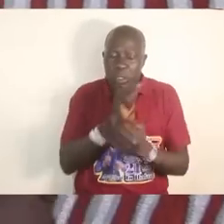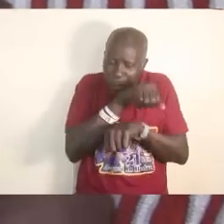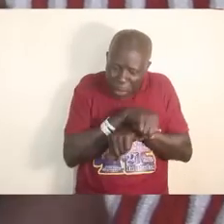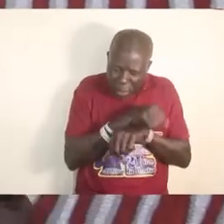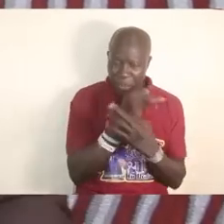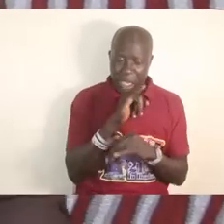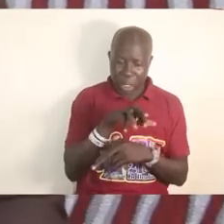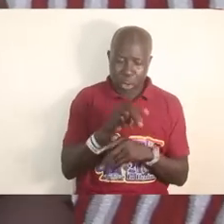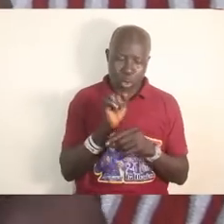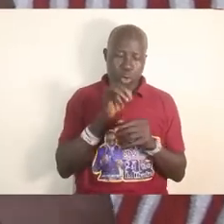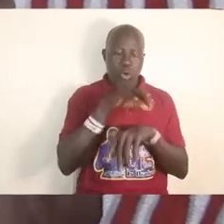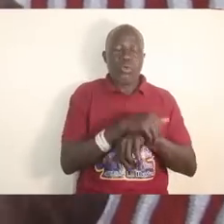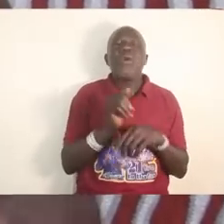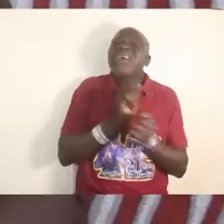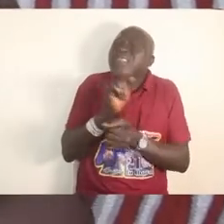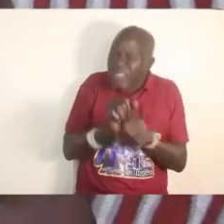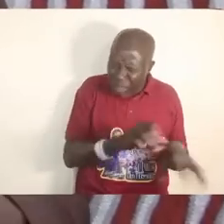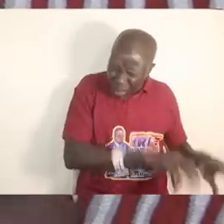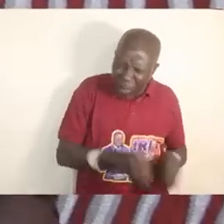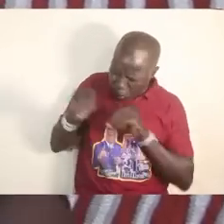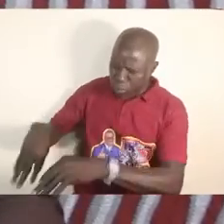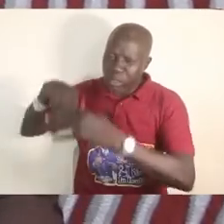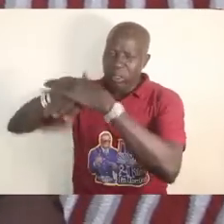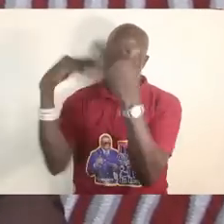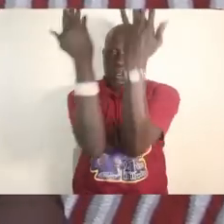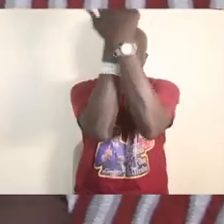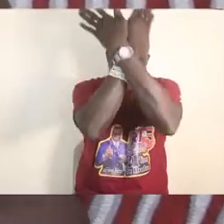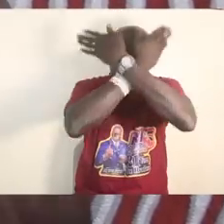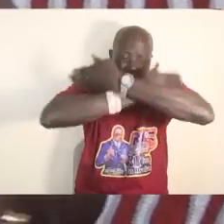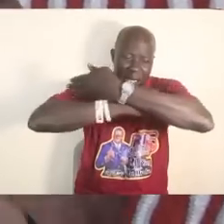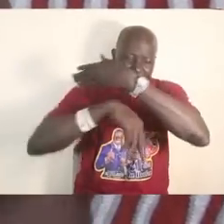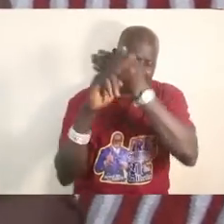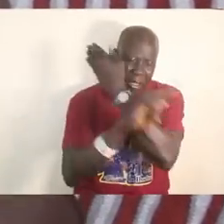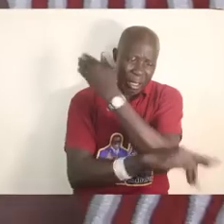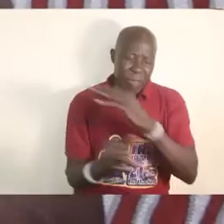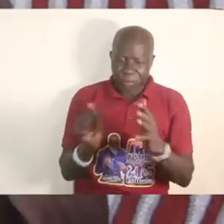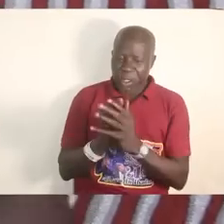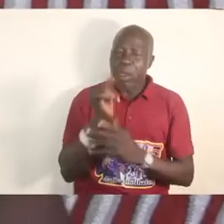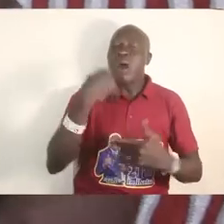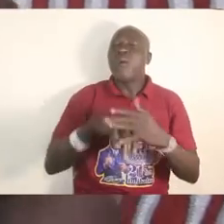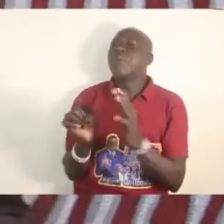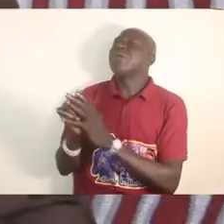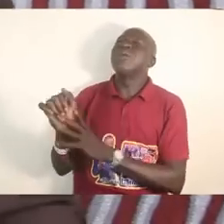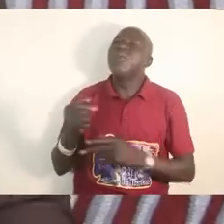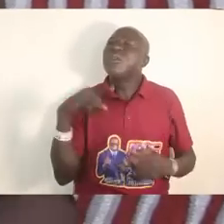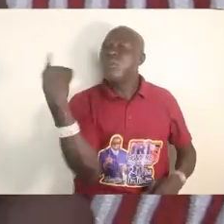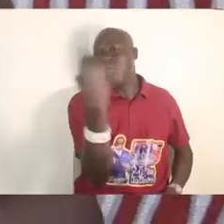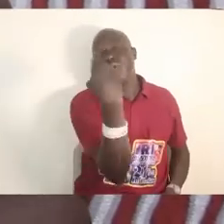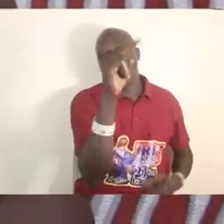They will bind them with iron. What fishing oko? They will put them in darkness. Awa madasa ye. They will be